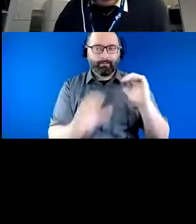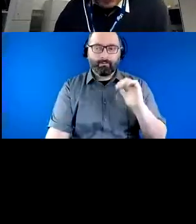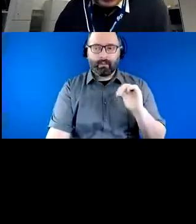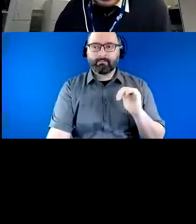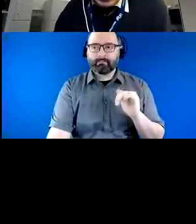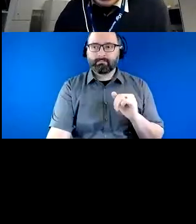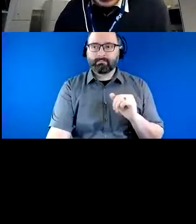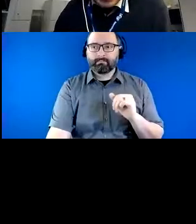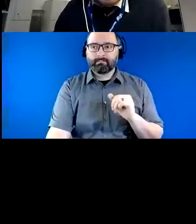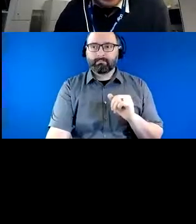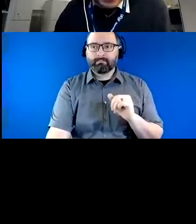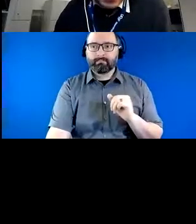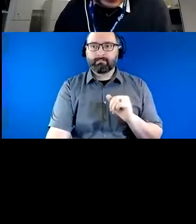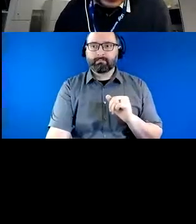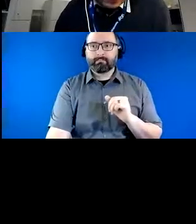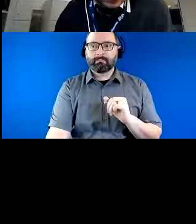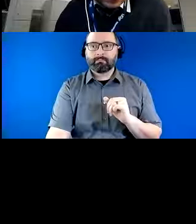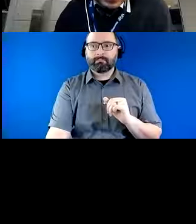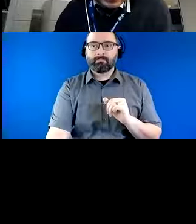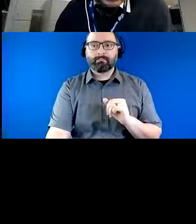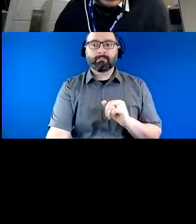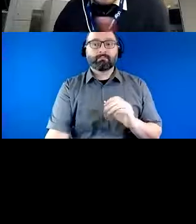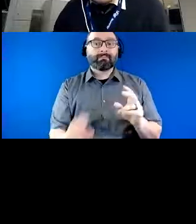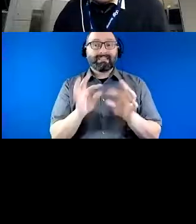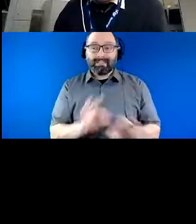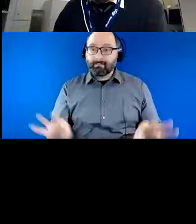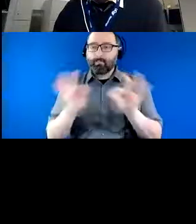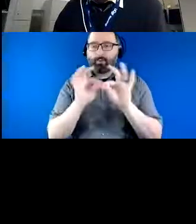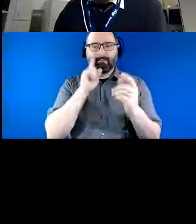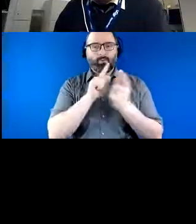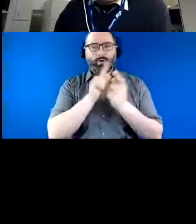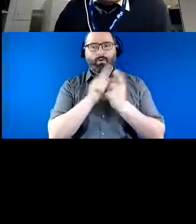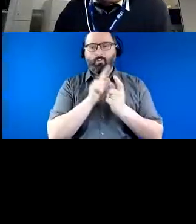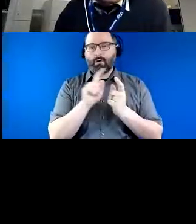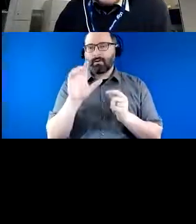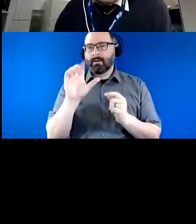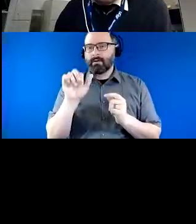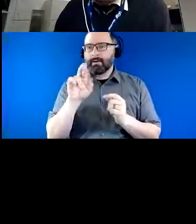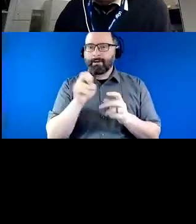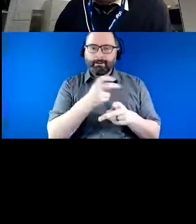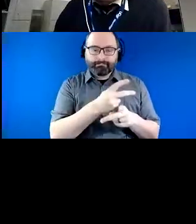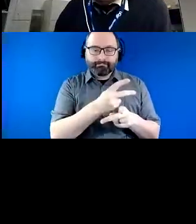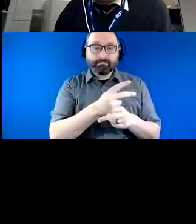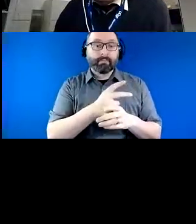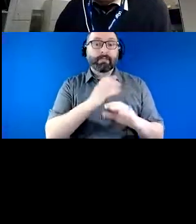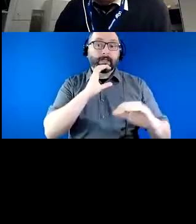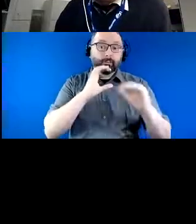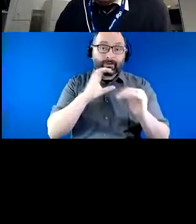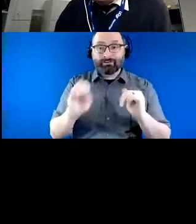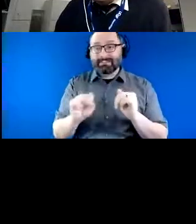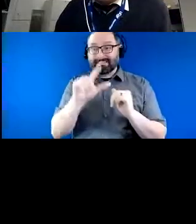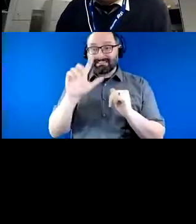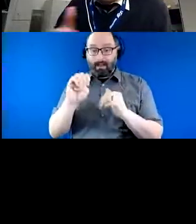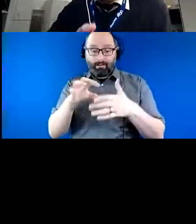the one-on-one care. So the communication style and content can